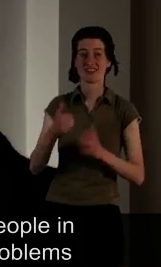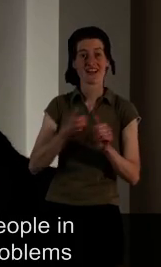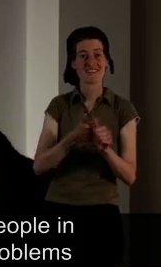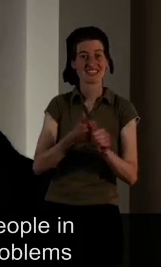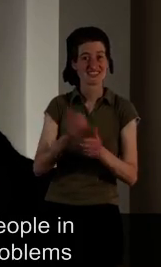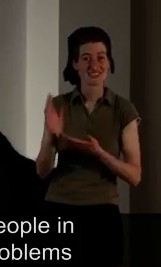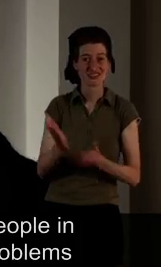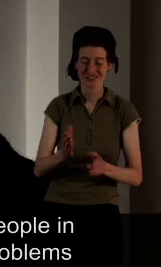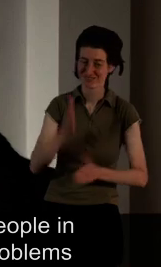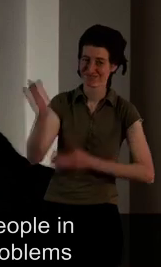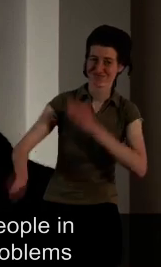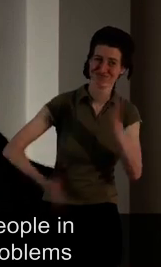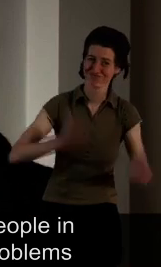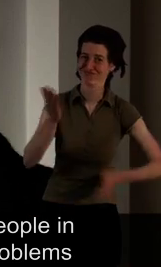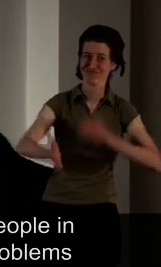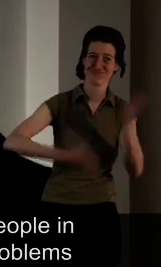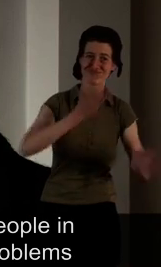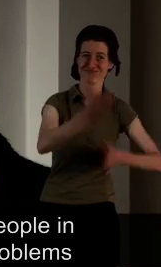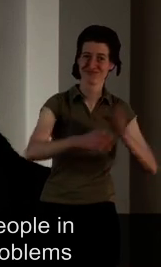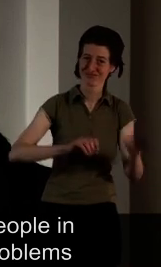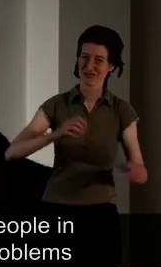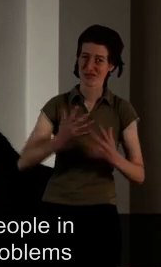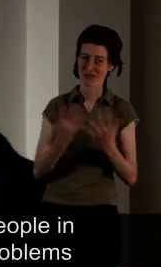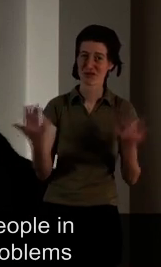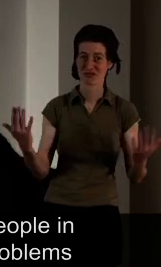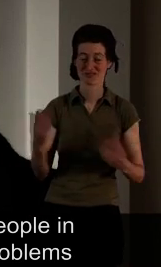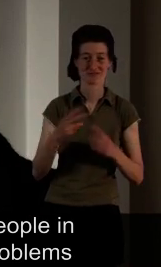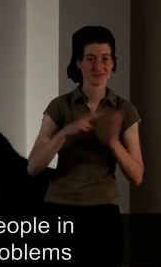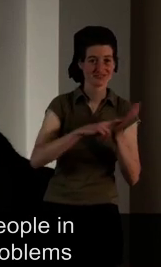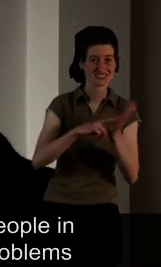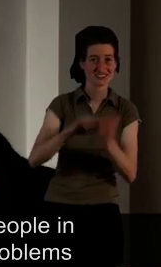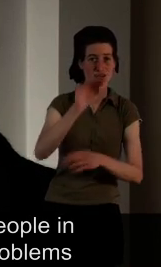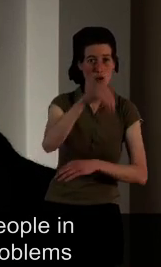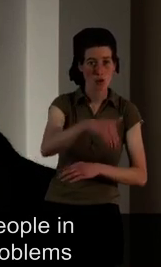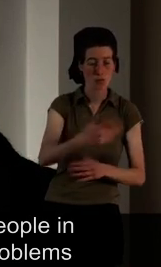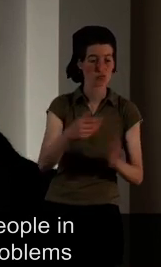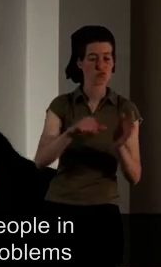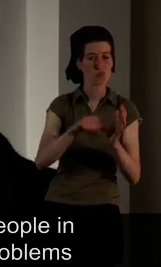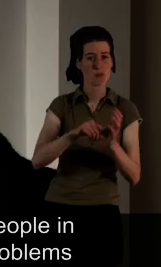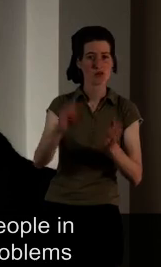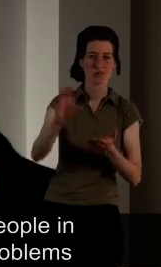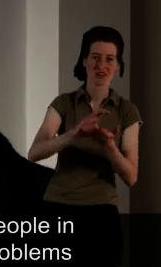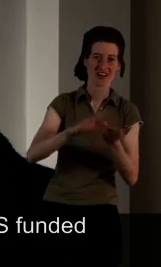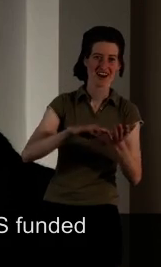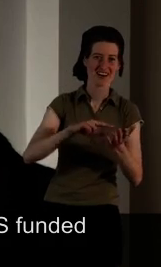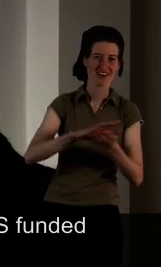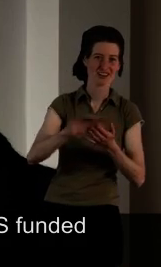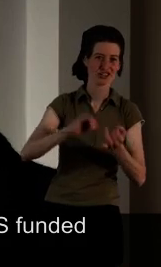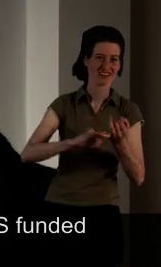We visit disabled people in their homes and, assist with